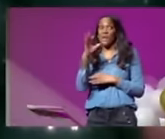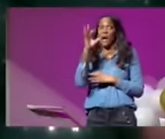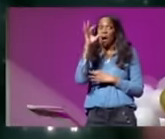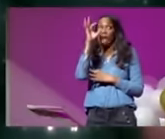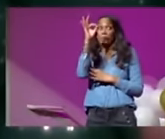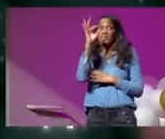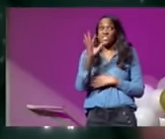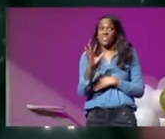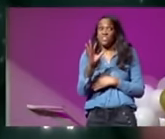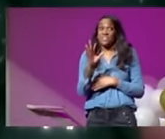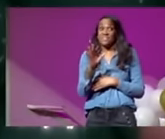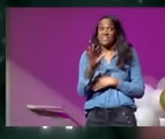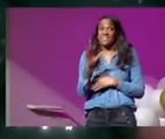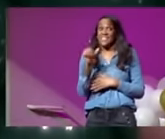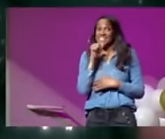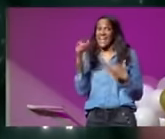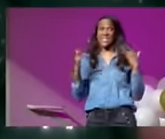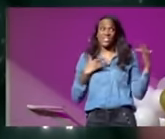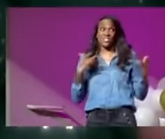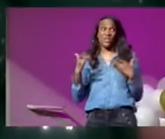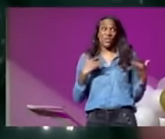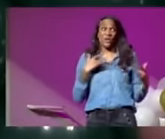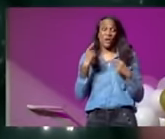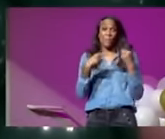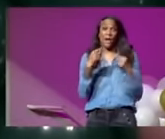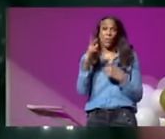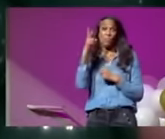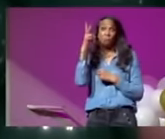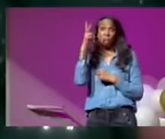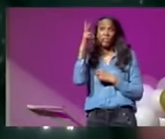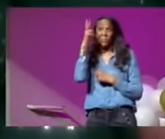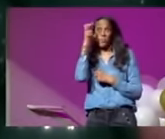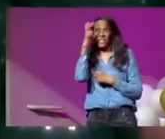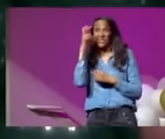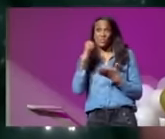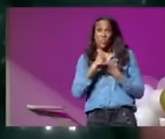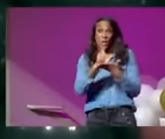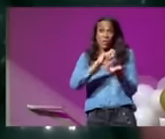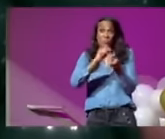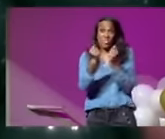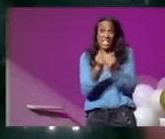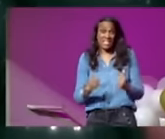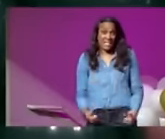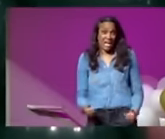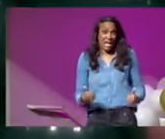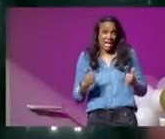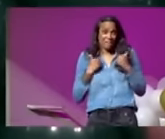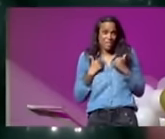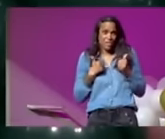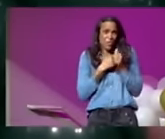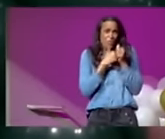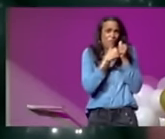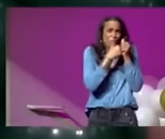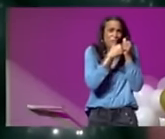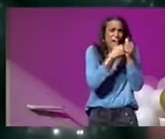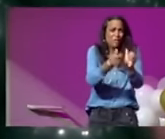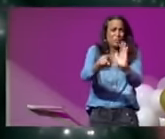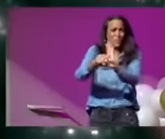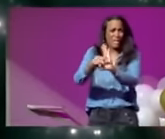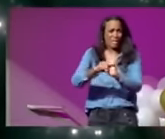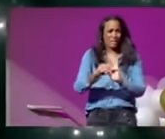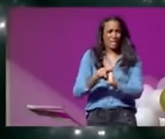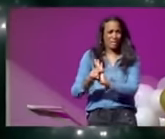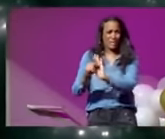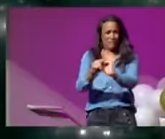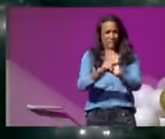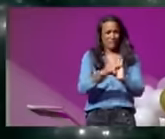a preacher who can tell you what to do but won't follow what the word says themselves. And so